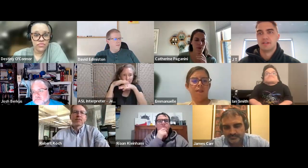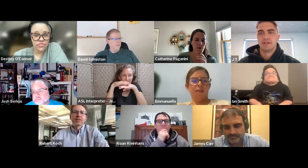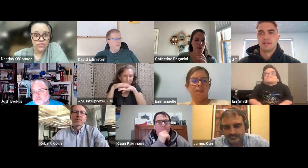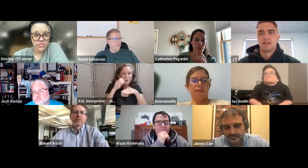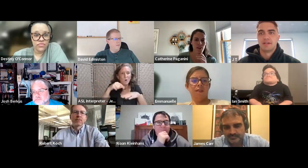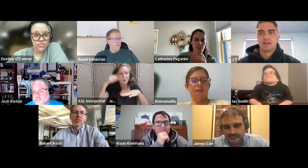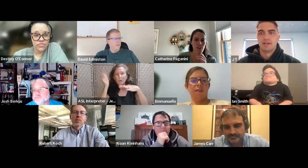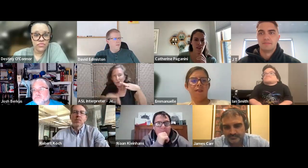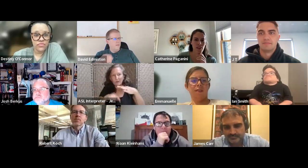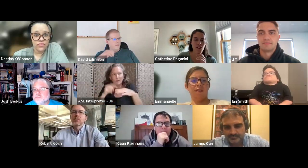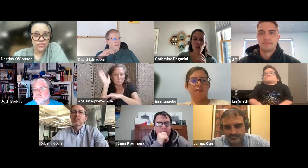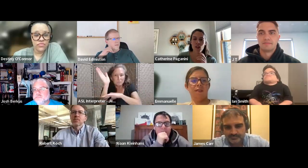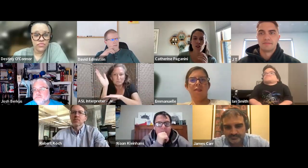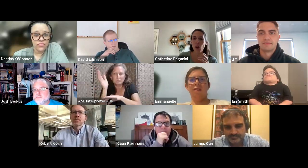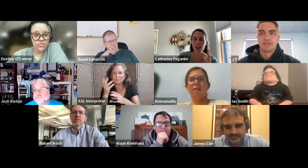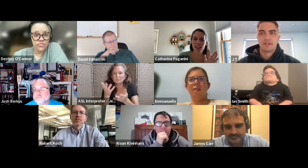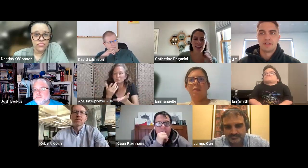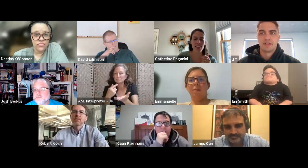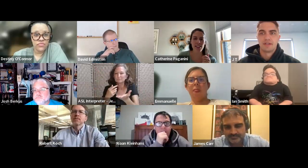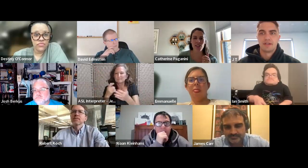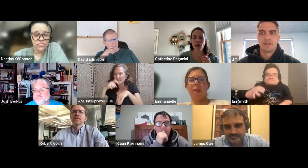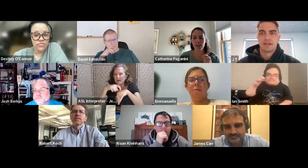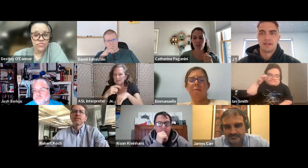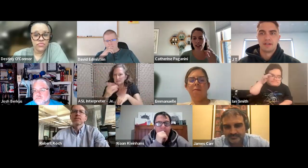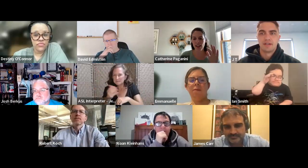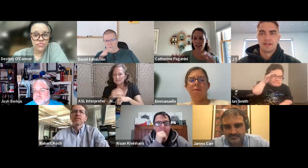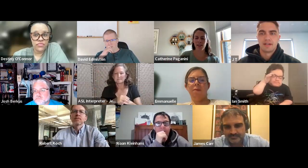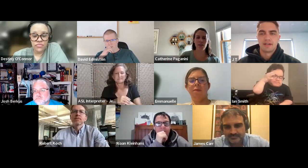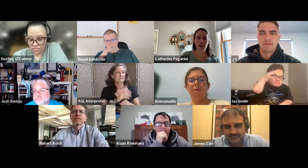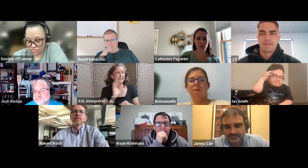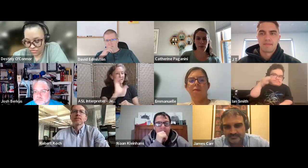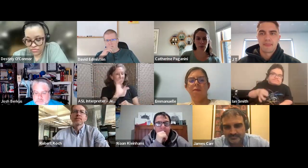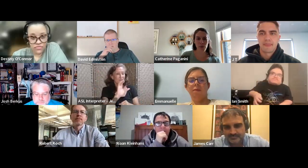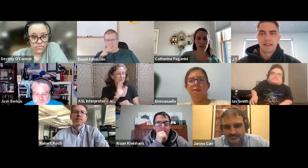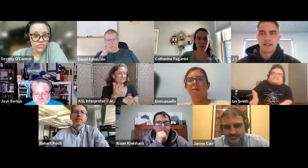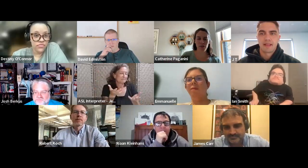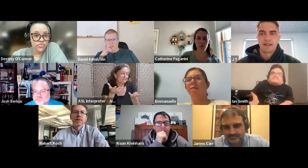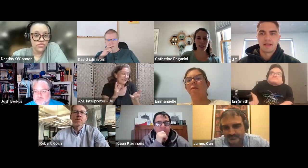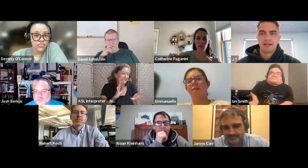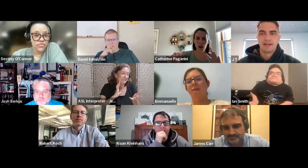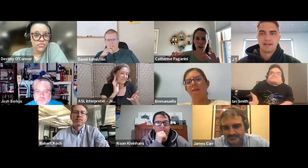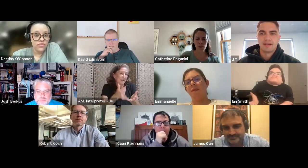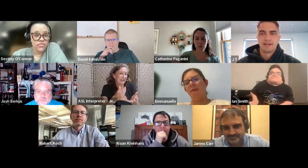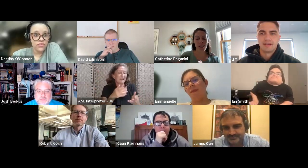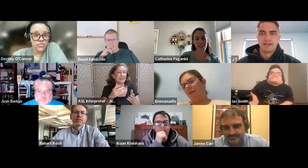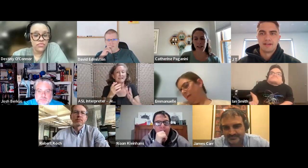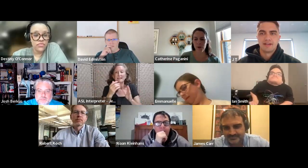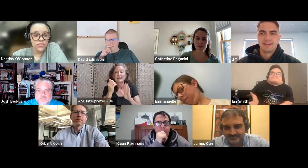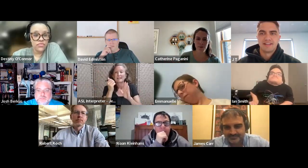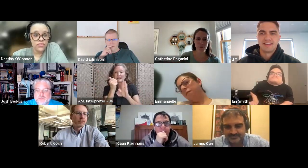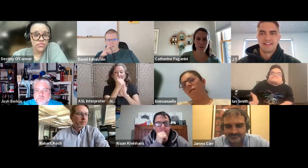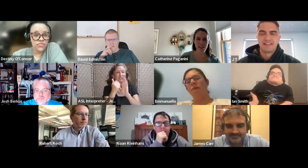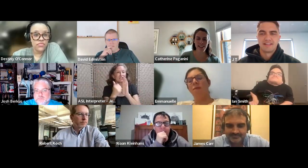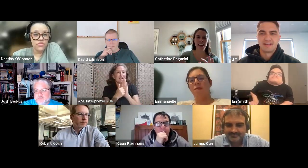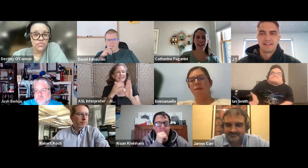introduction. Just go. I think like it's fine, because I think I put a lot of my talking, basically I'm